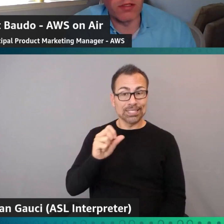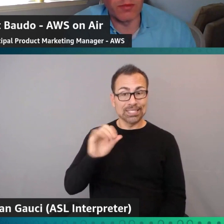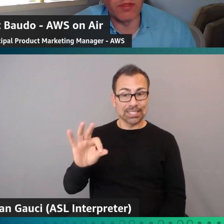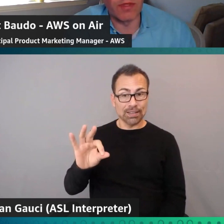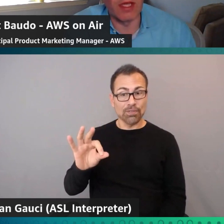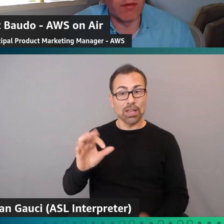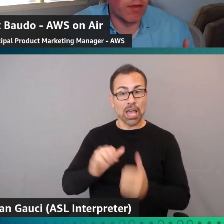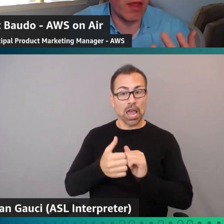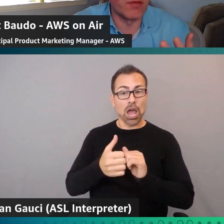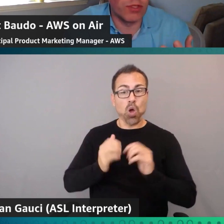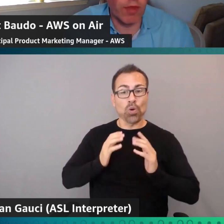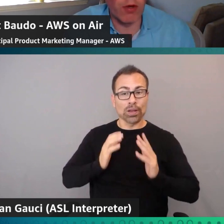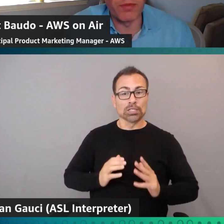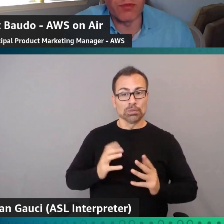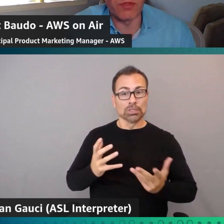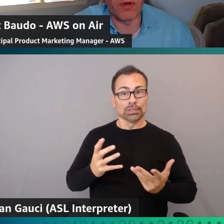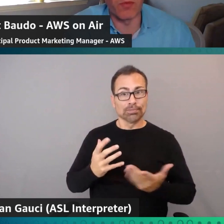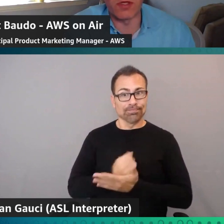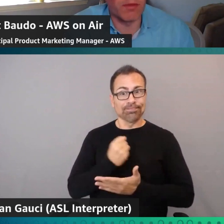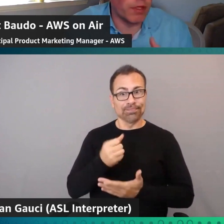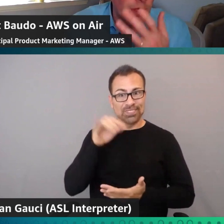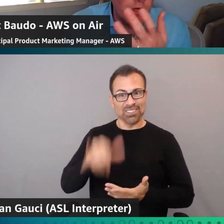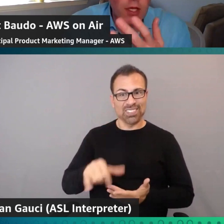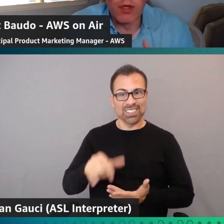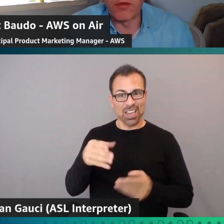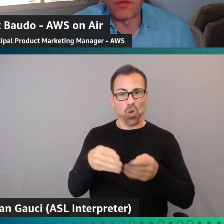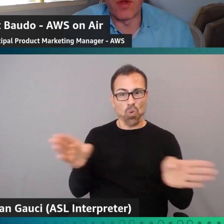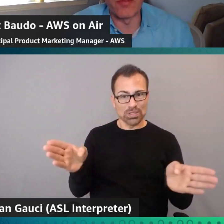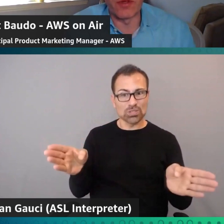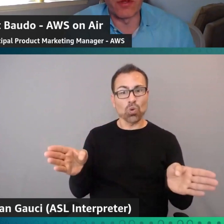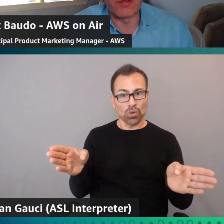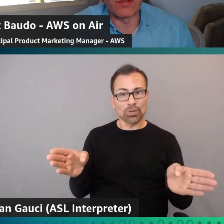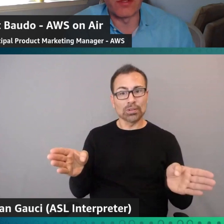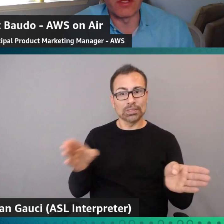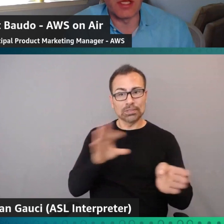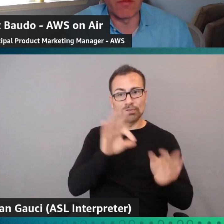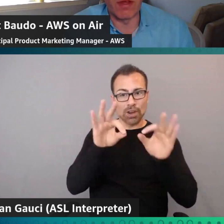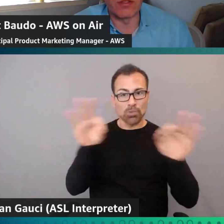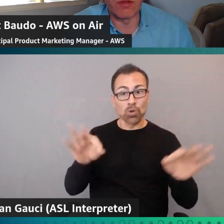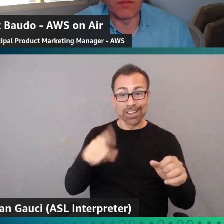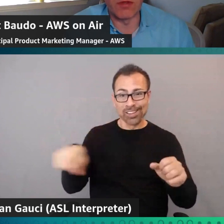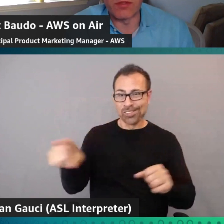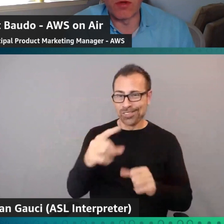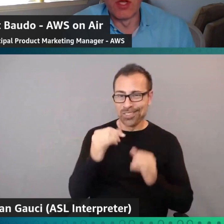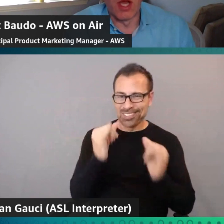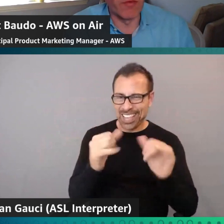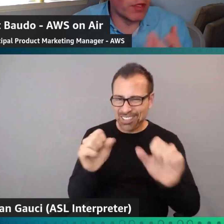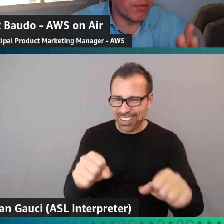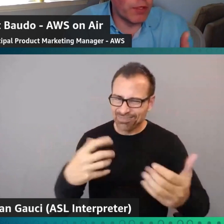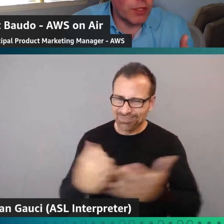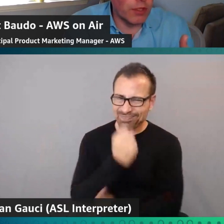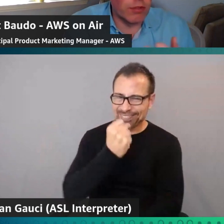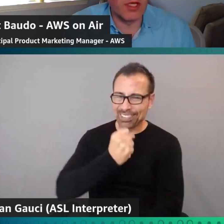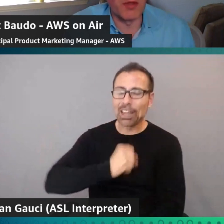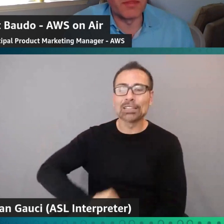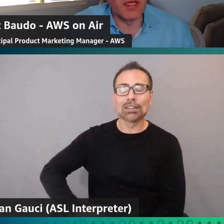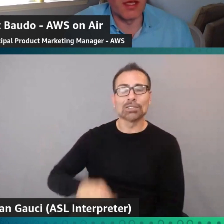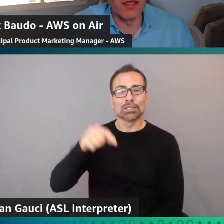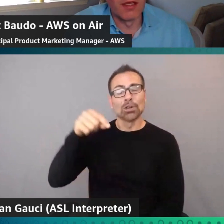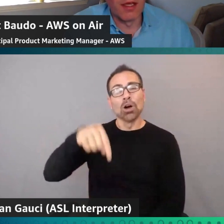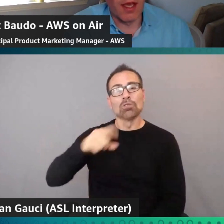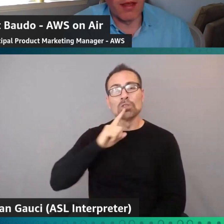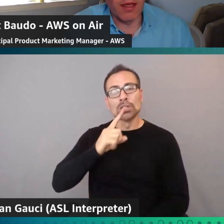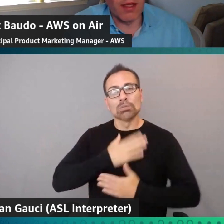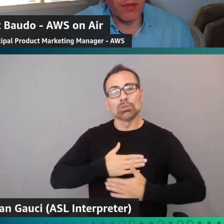how customers have taken advantage of that open source framework, something that those of you out there can also take advantage of too. So I really appreciate your time